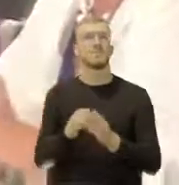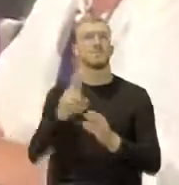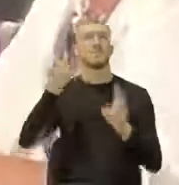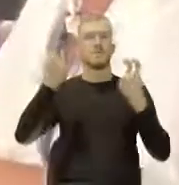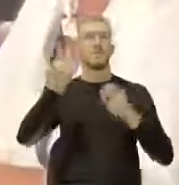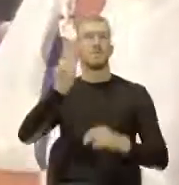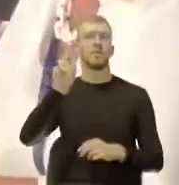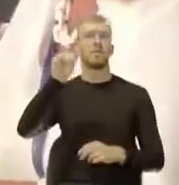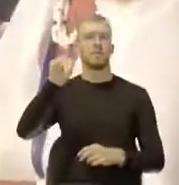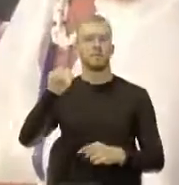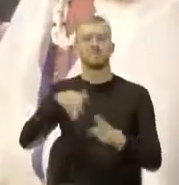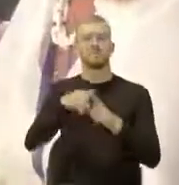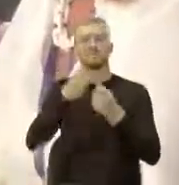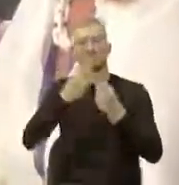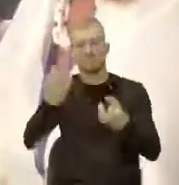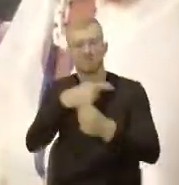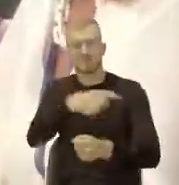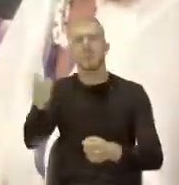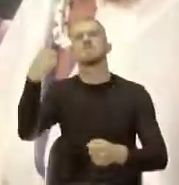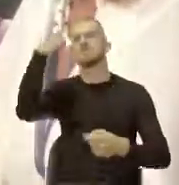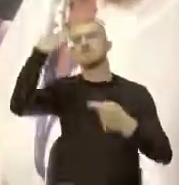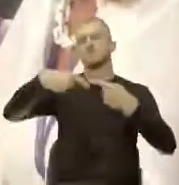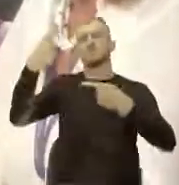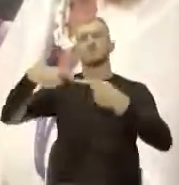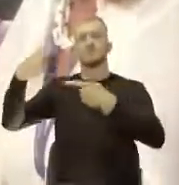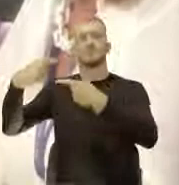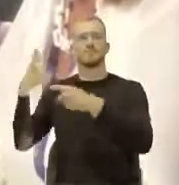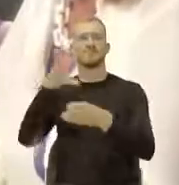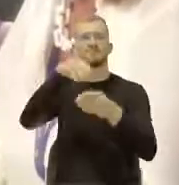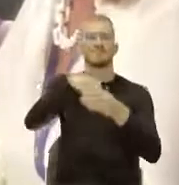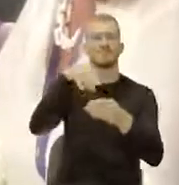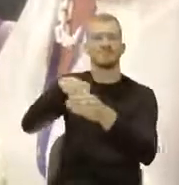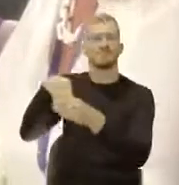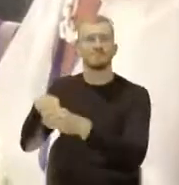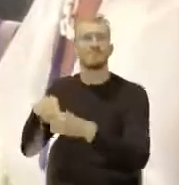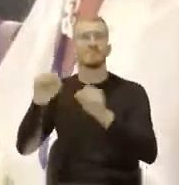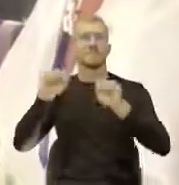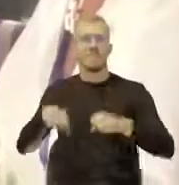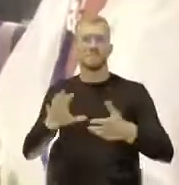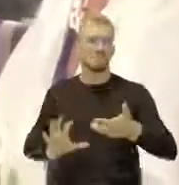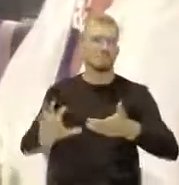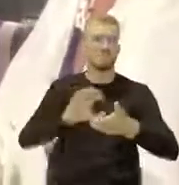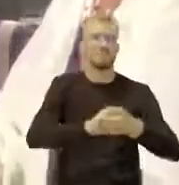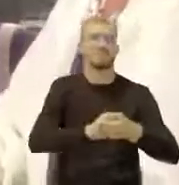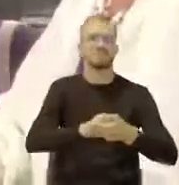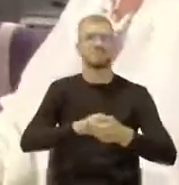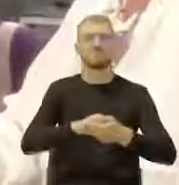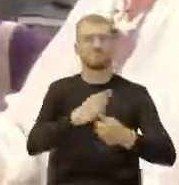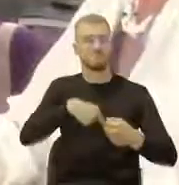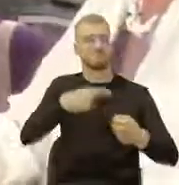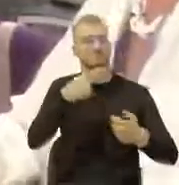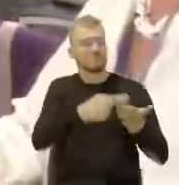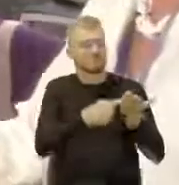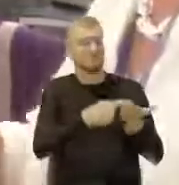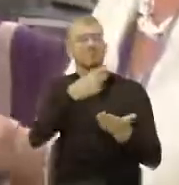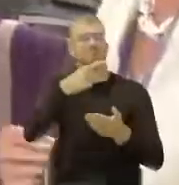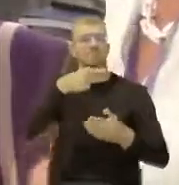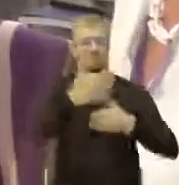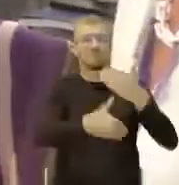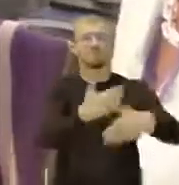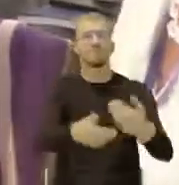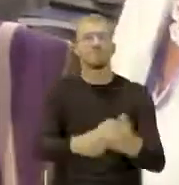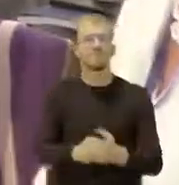states cannot continue going to war and leaving us the consequences. National states cannot continue